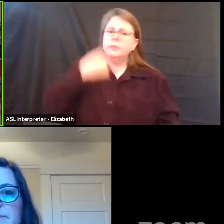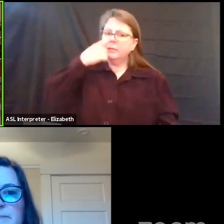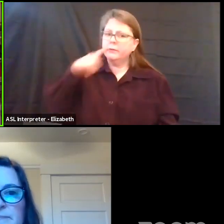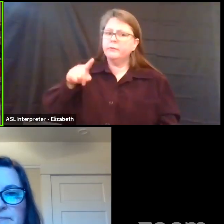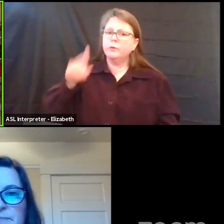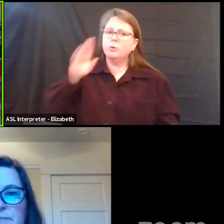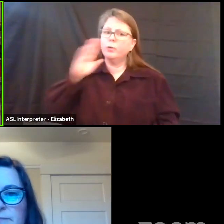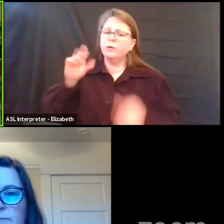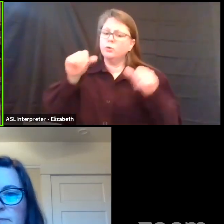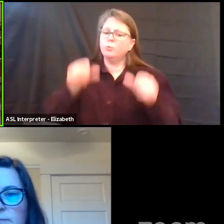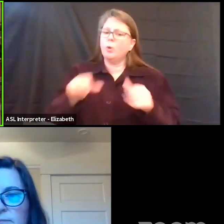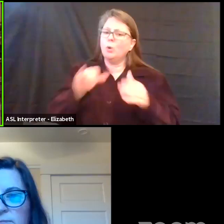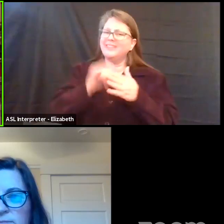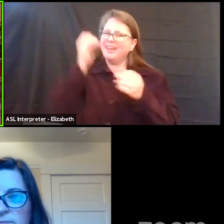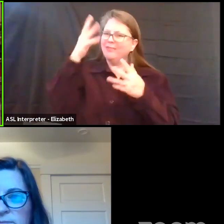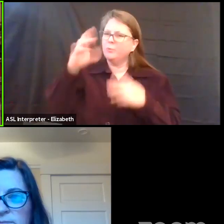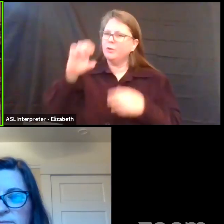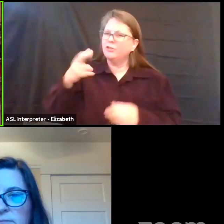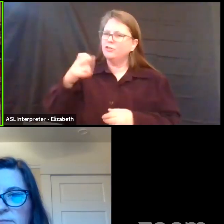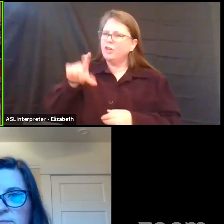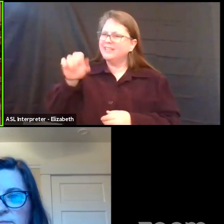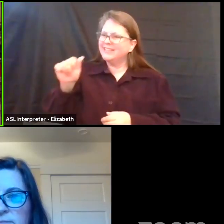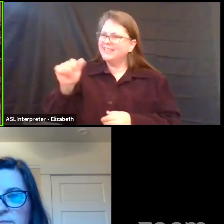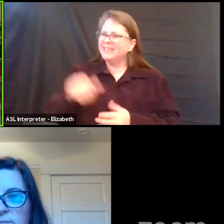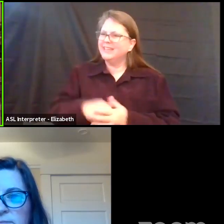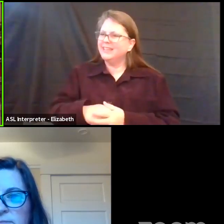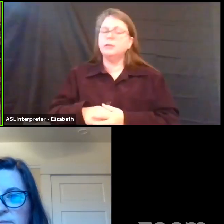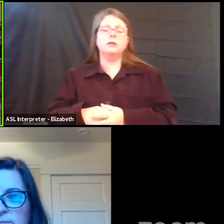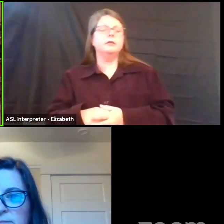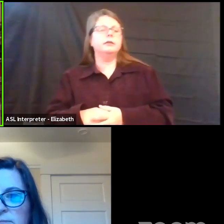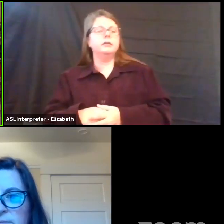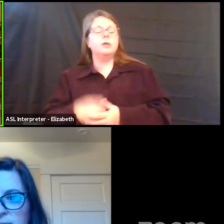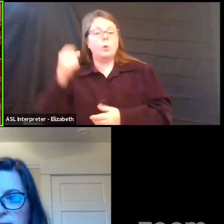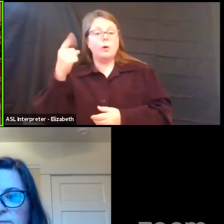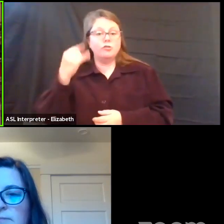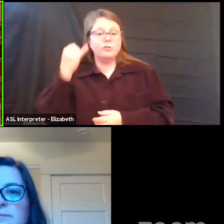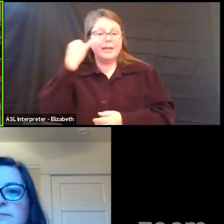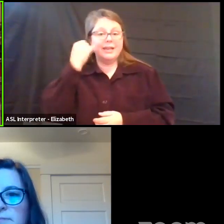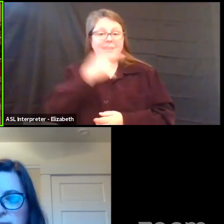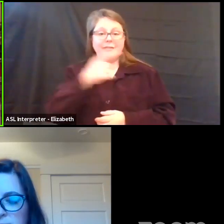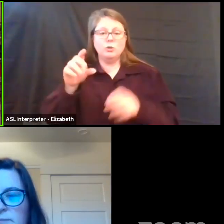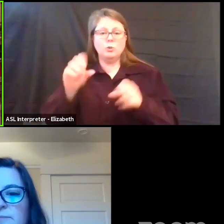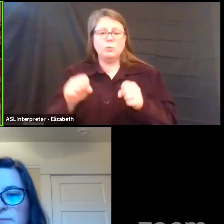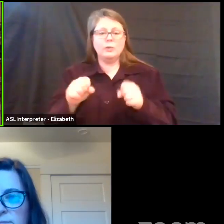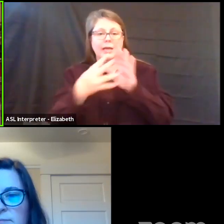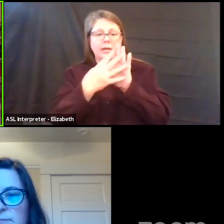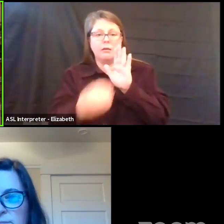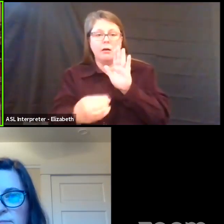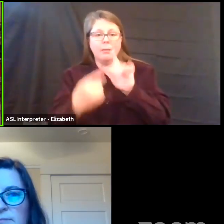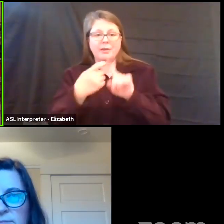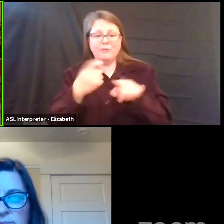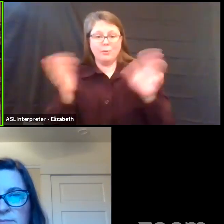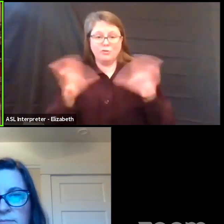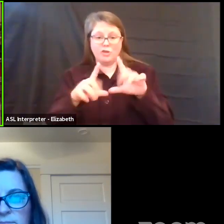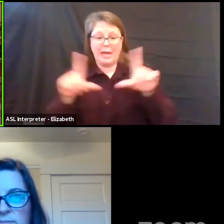note again, if you can copy these things down from the chat, go for it, but don't worry about it. We're going to accumulate all this information and make it available